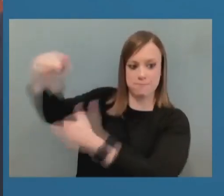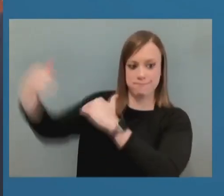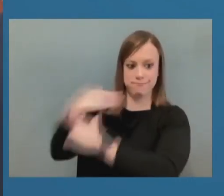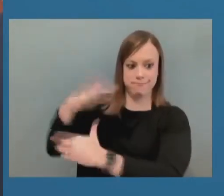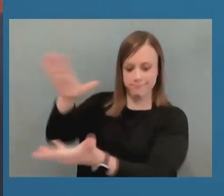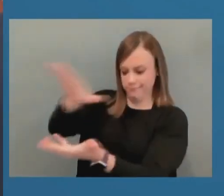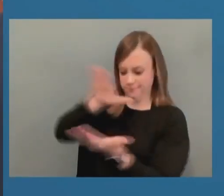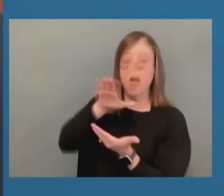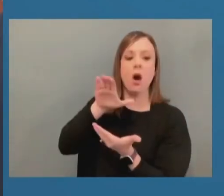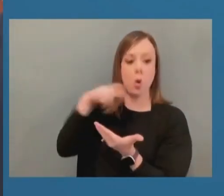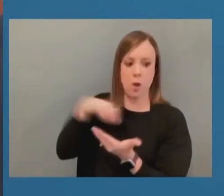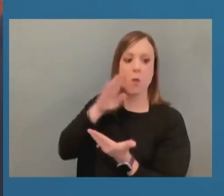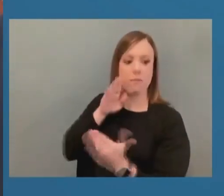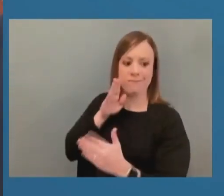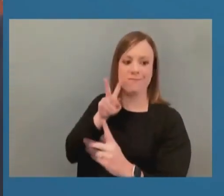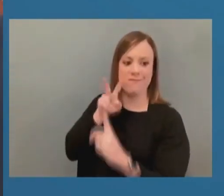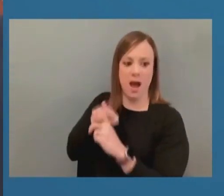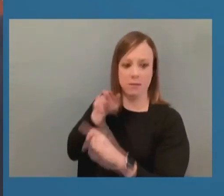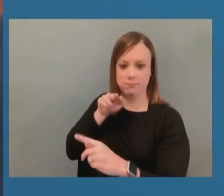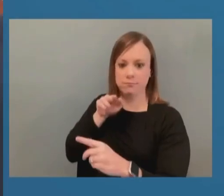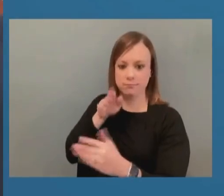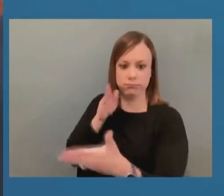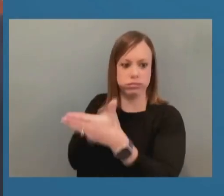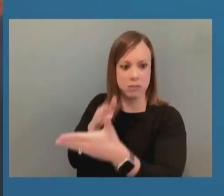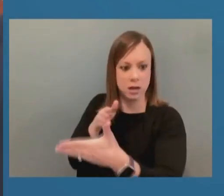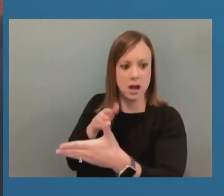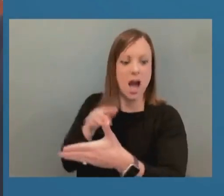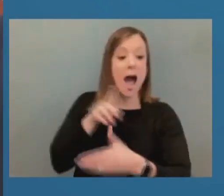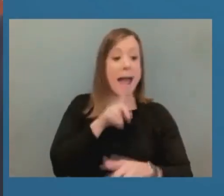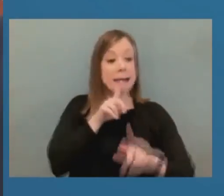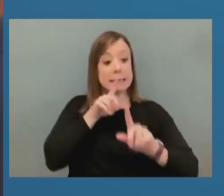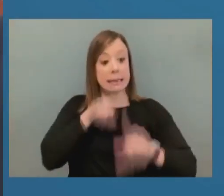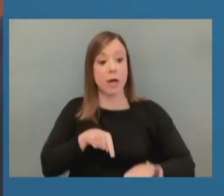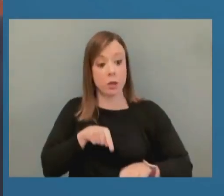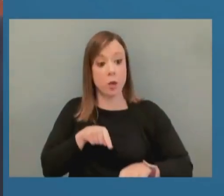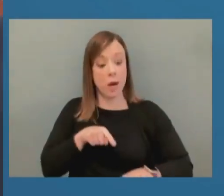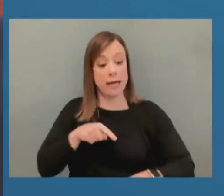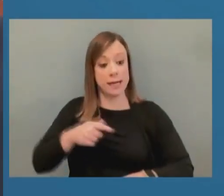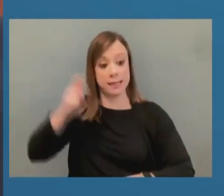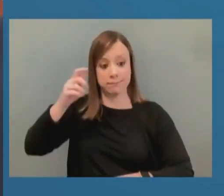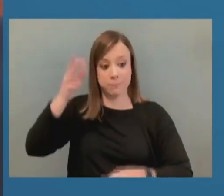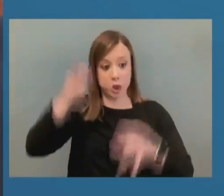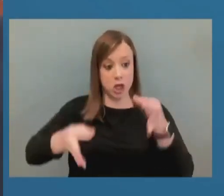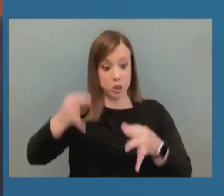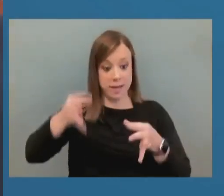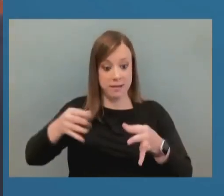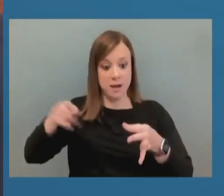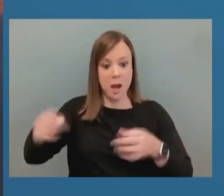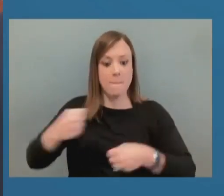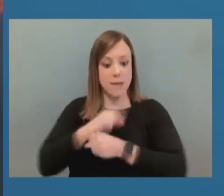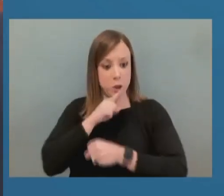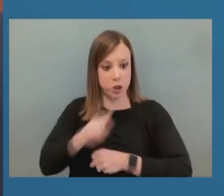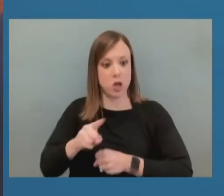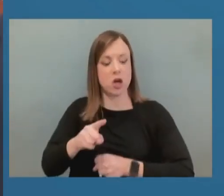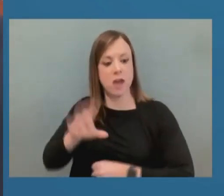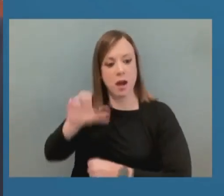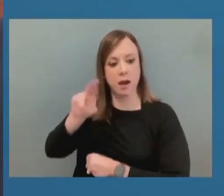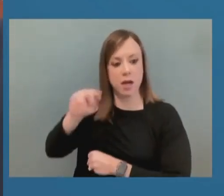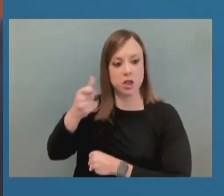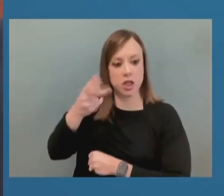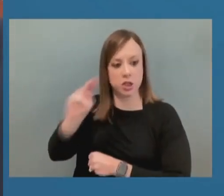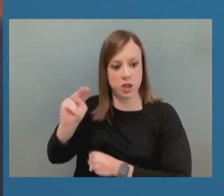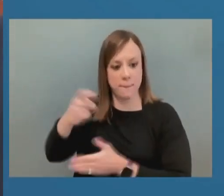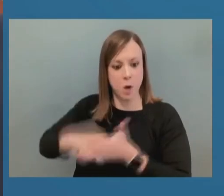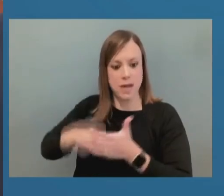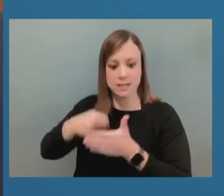seeking a declaratory judgment, making clear that the congestion pricing program is fully authorized. Obviously, that will take some time, but until a